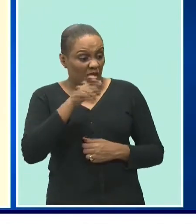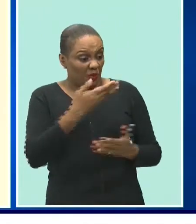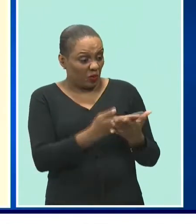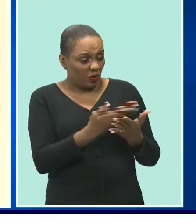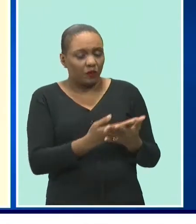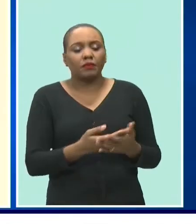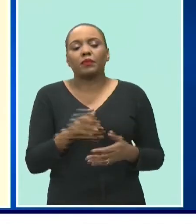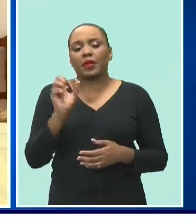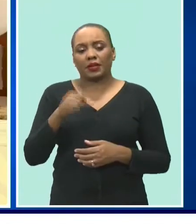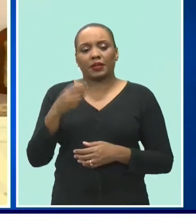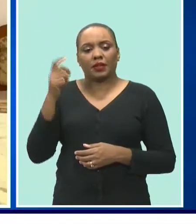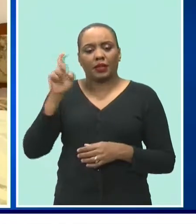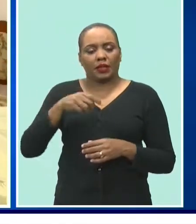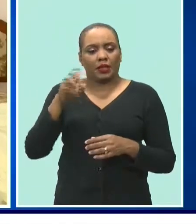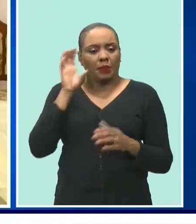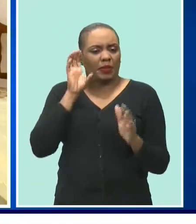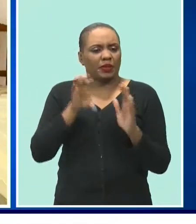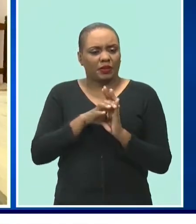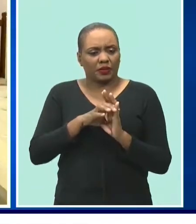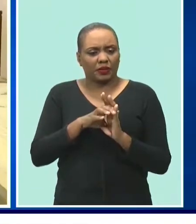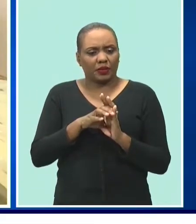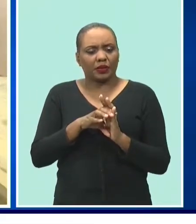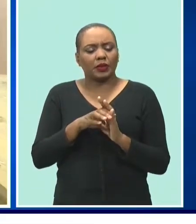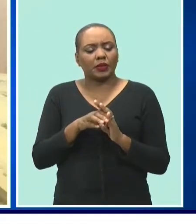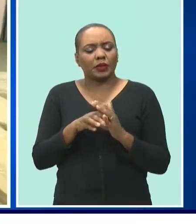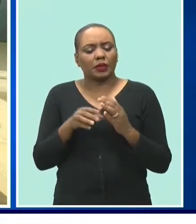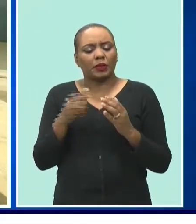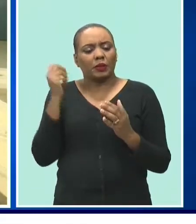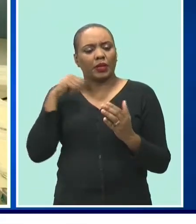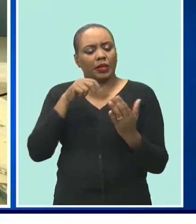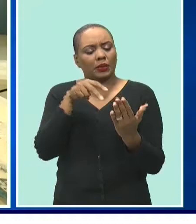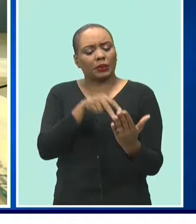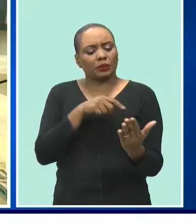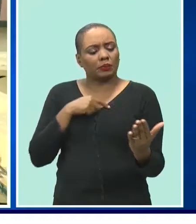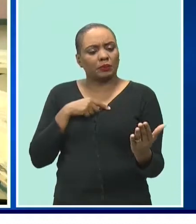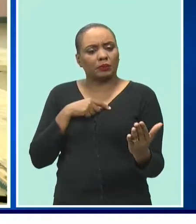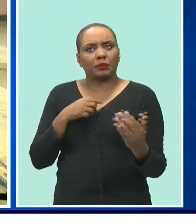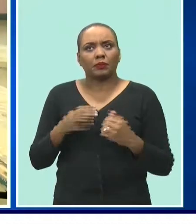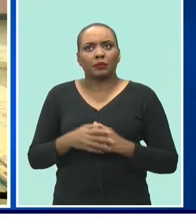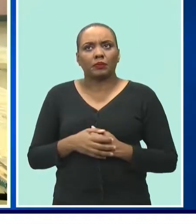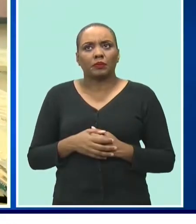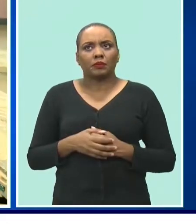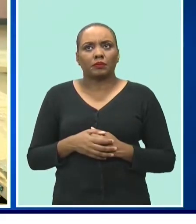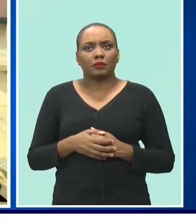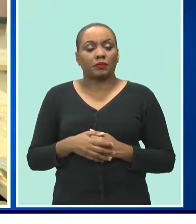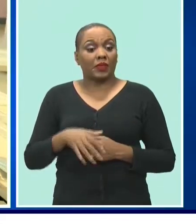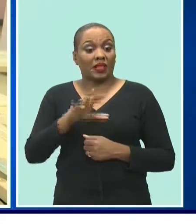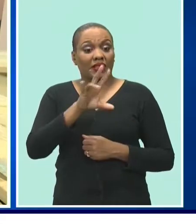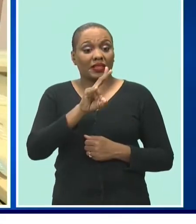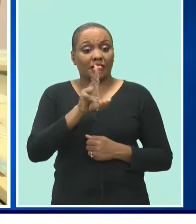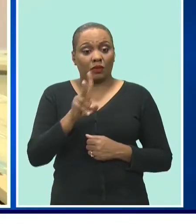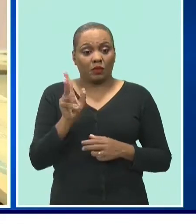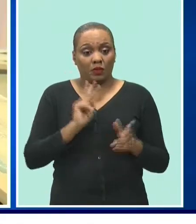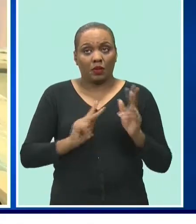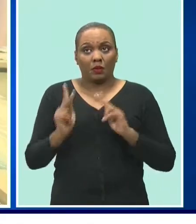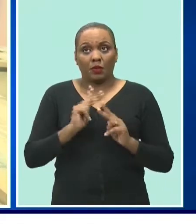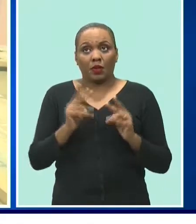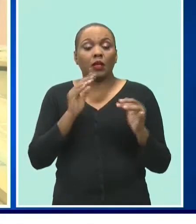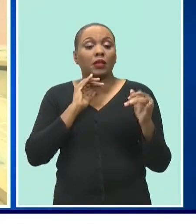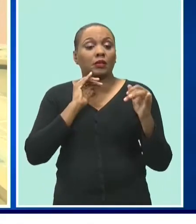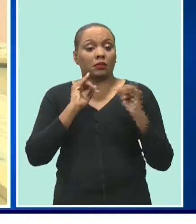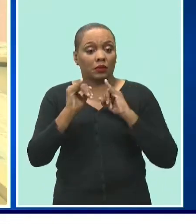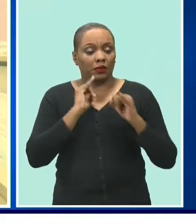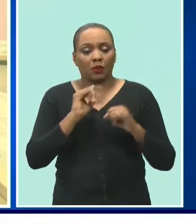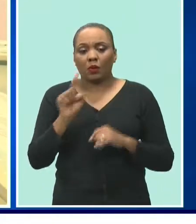photo identification. To date, a total of 72 people have been in to view the items, but only one has made an